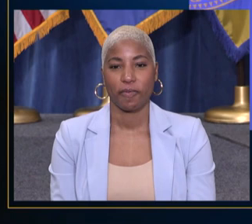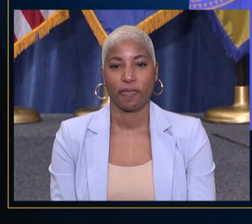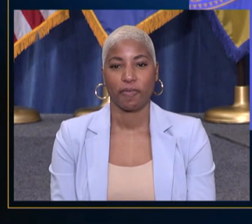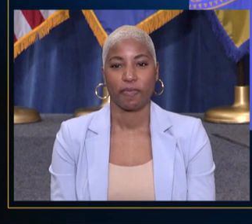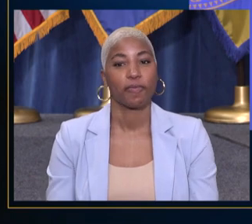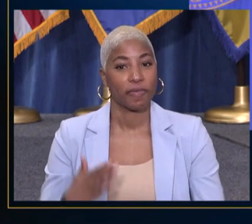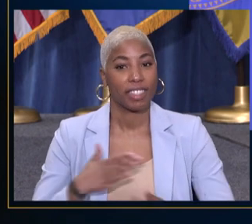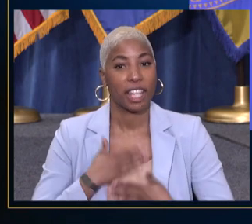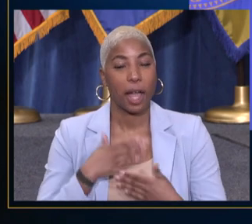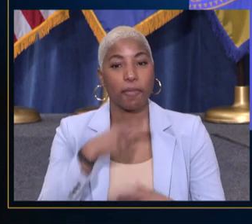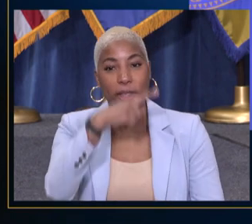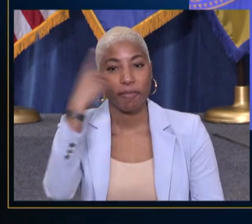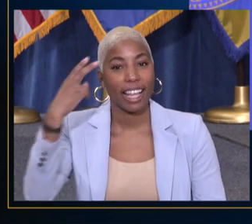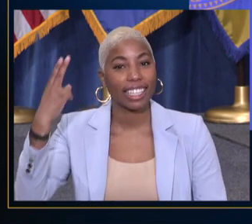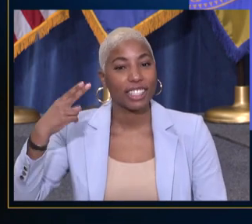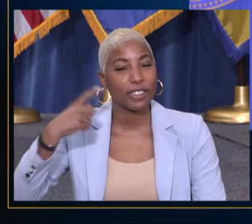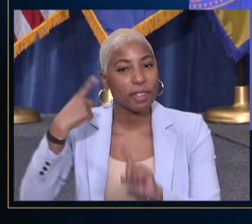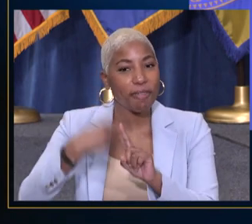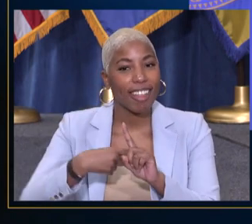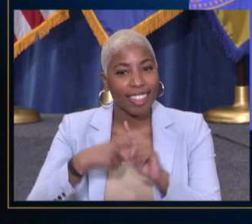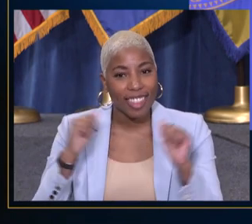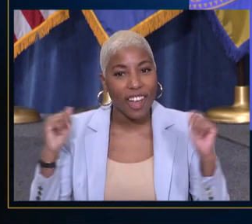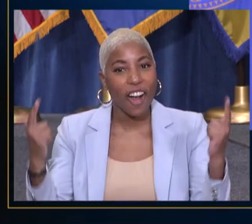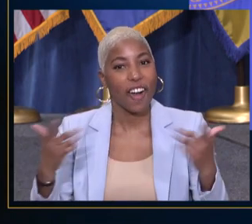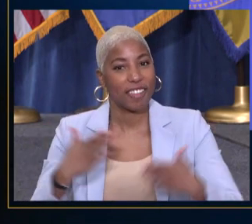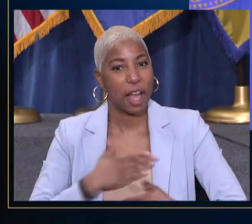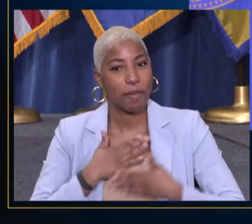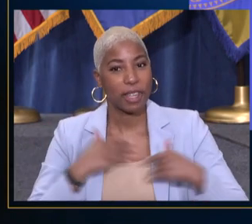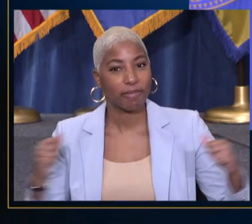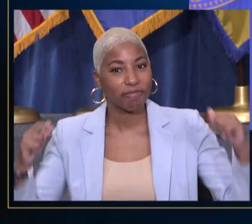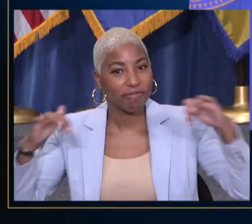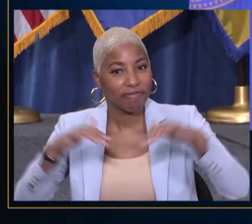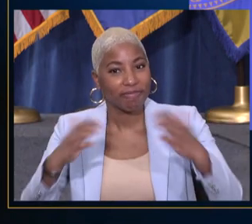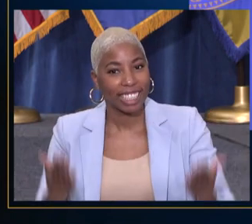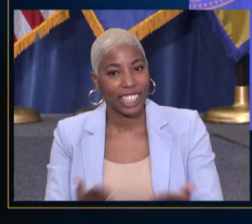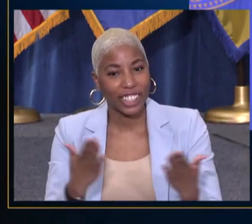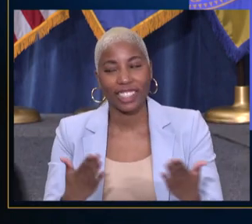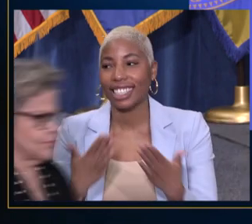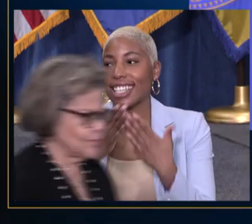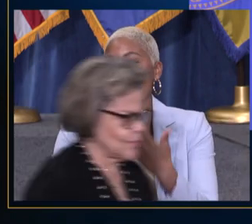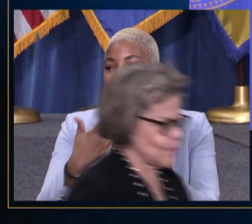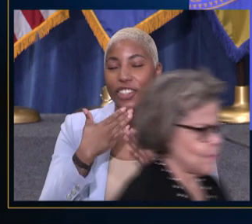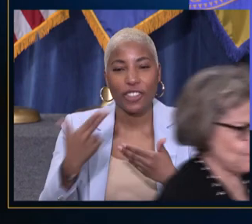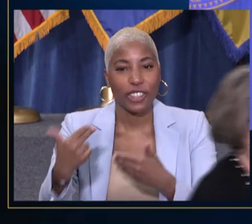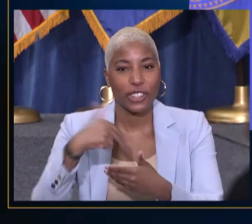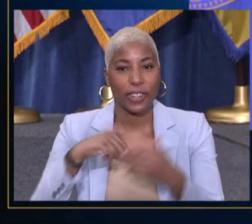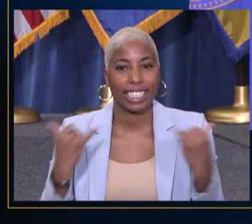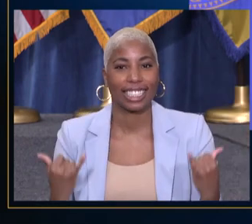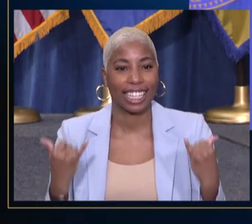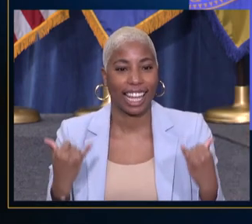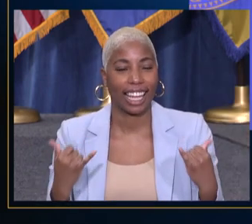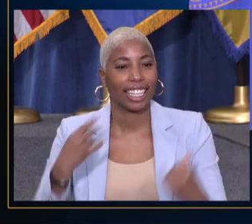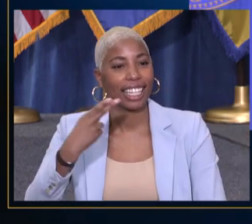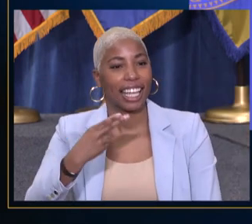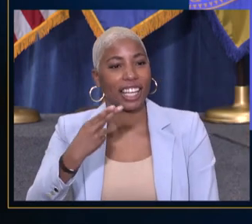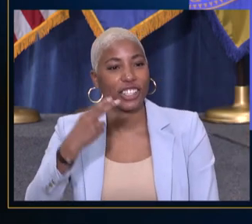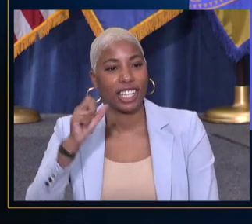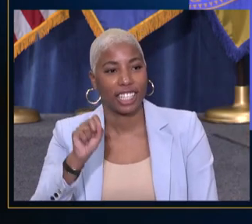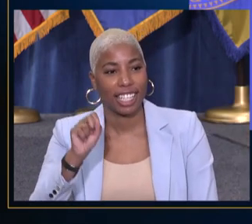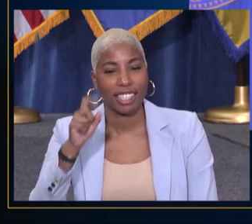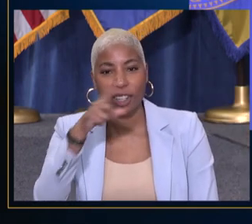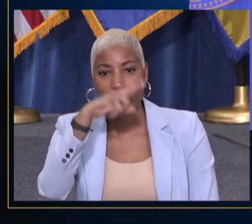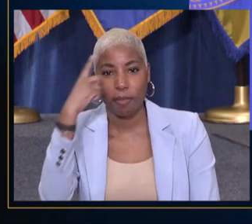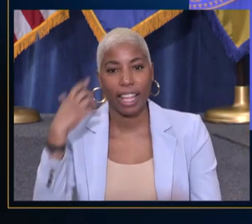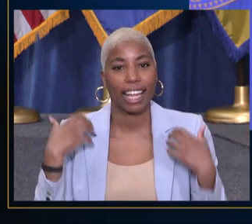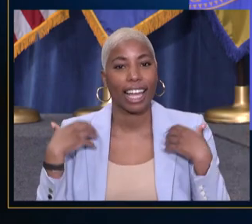Happy Black History Month, everyone. So glad that you are here. Thank you for joining us today at the HHS